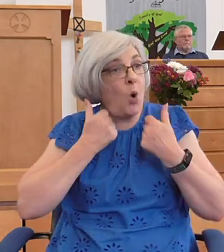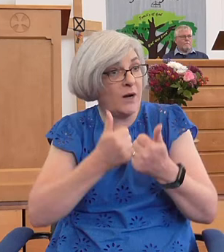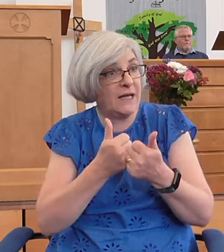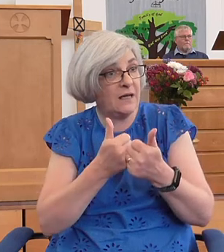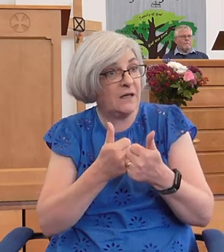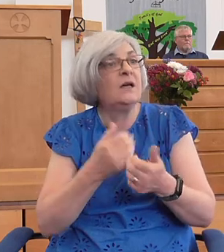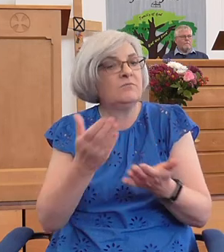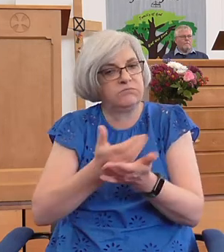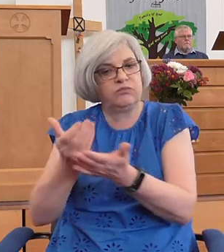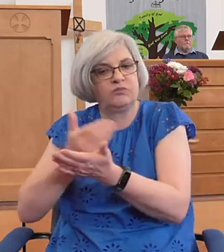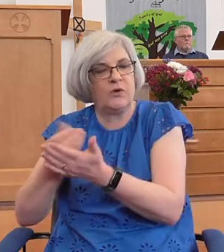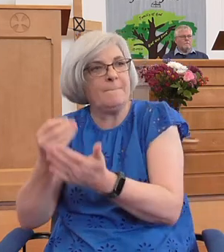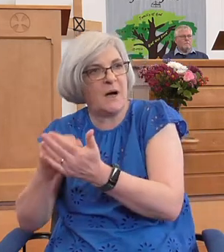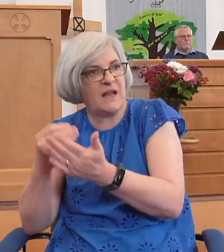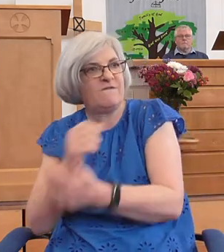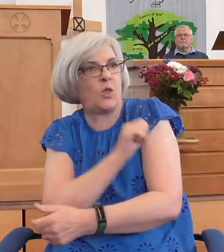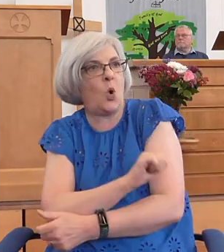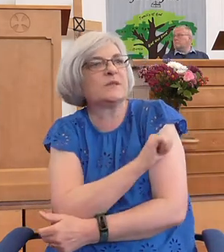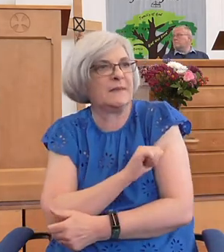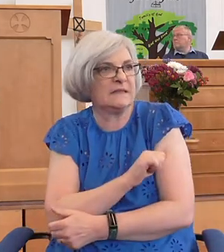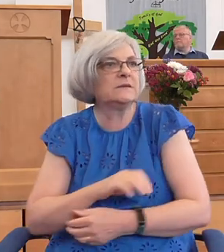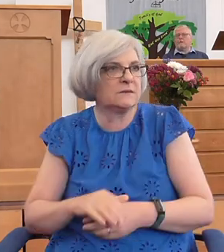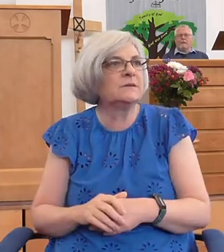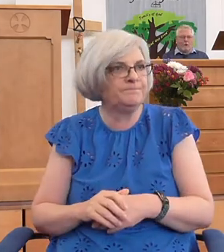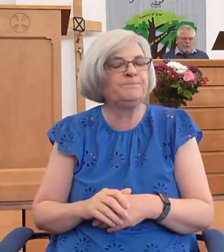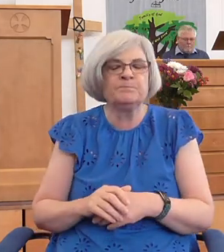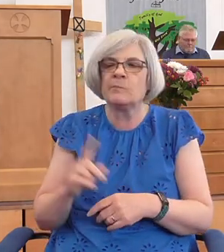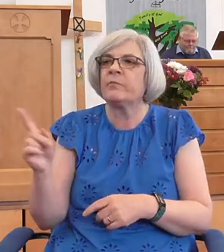sorry. Okay, thank you.